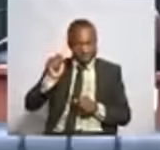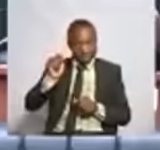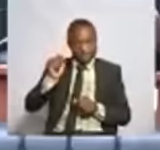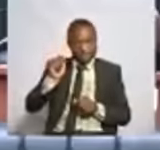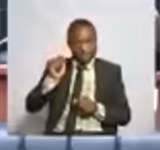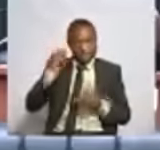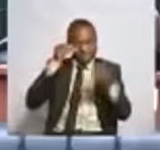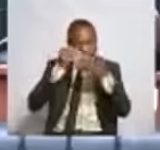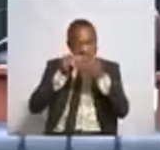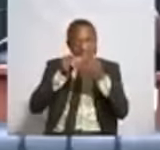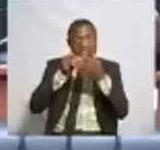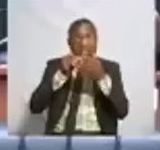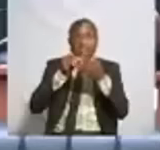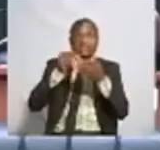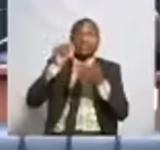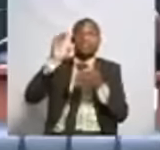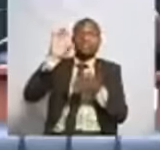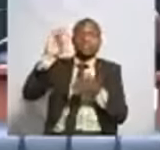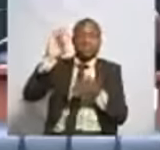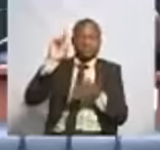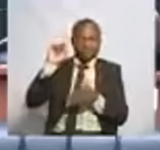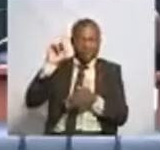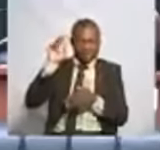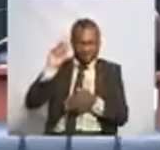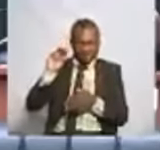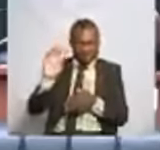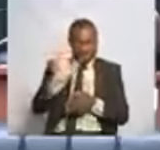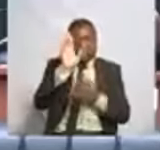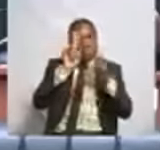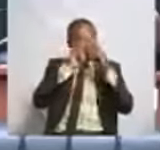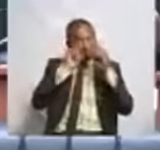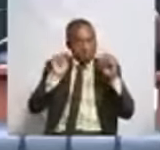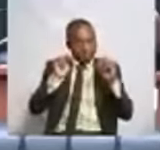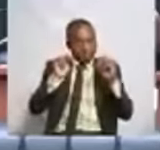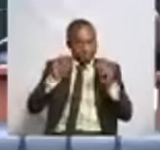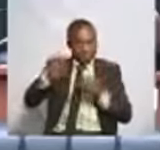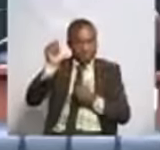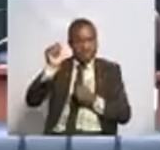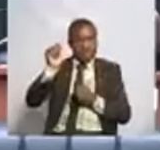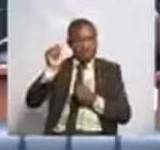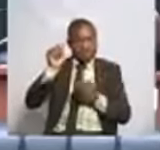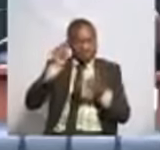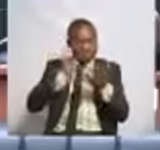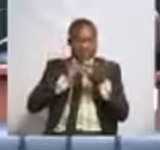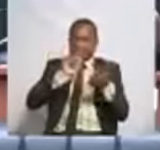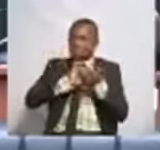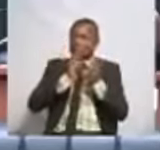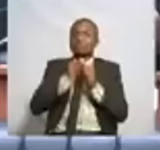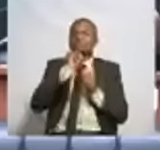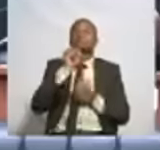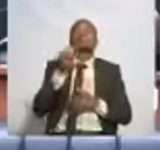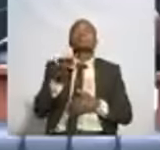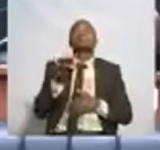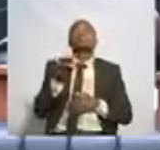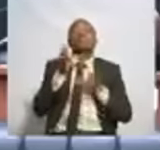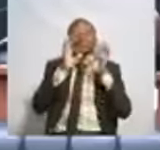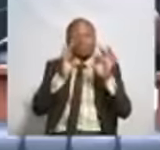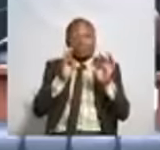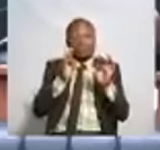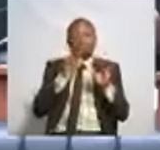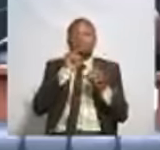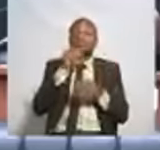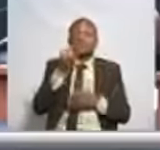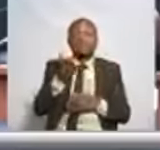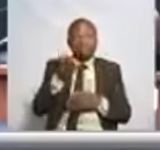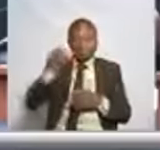The nearest clinic is about 7 kilometers from my own village that I run. This crisis is not there. So if it's not there in Chief